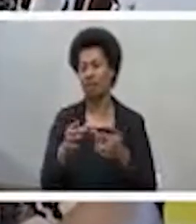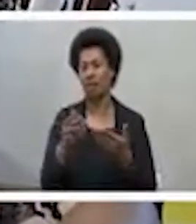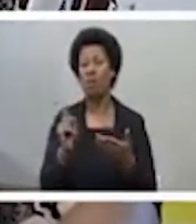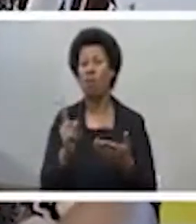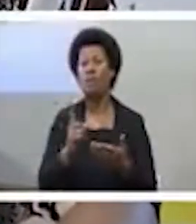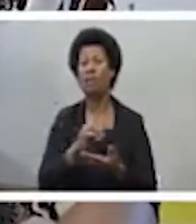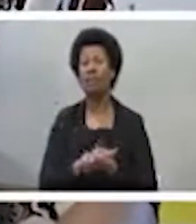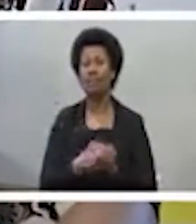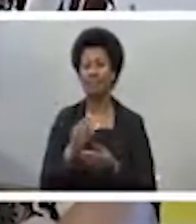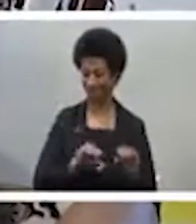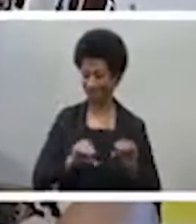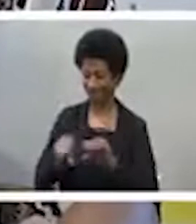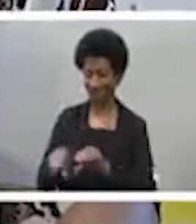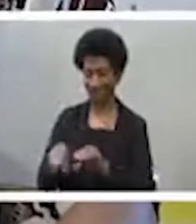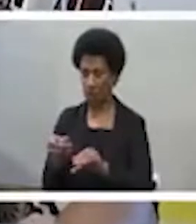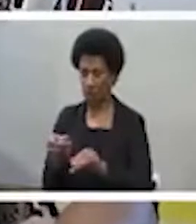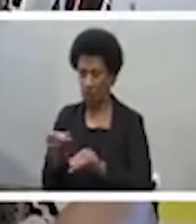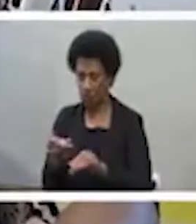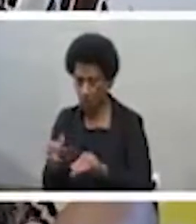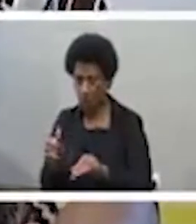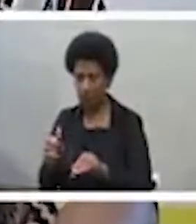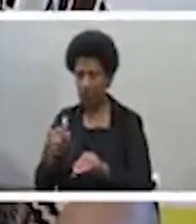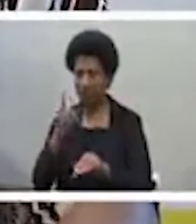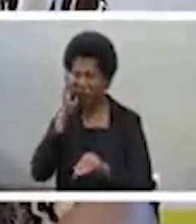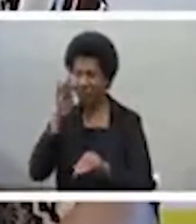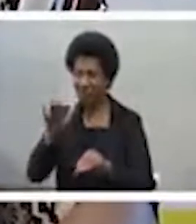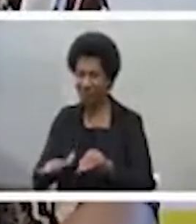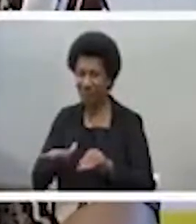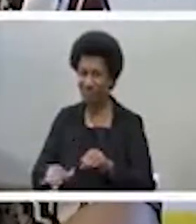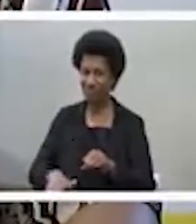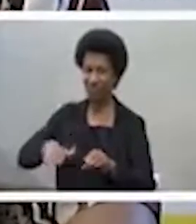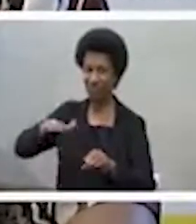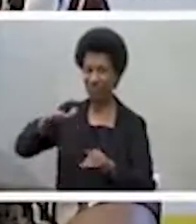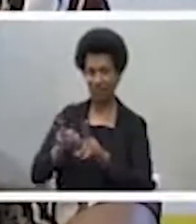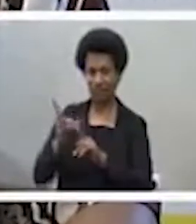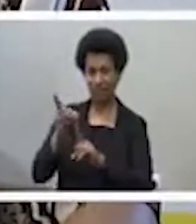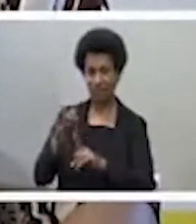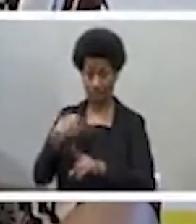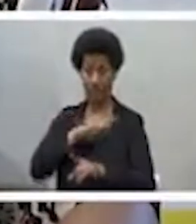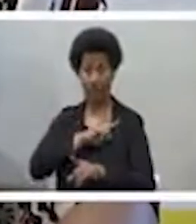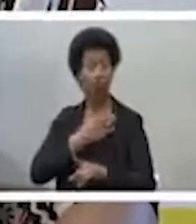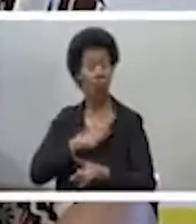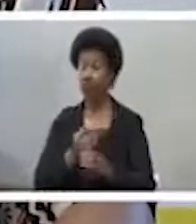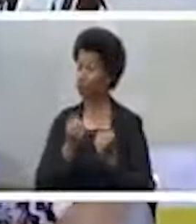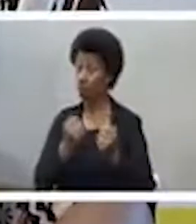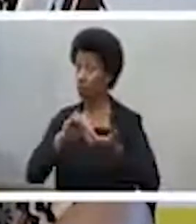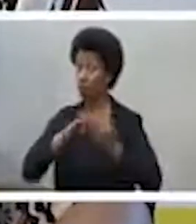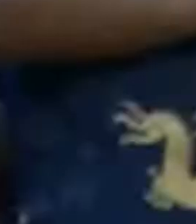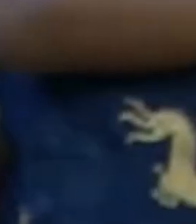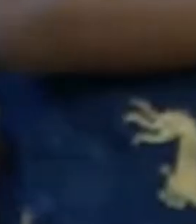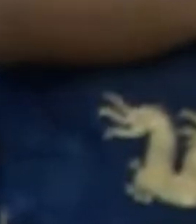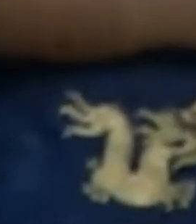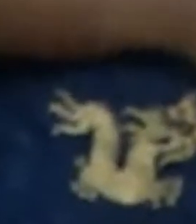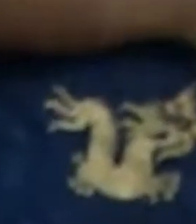in early childhood development. If we want resilient communities, we must invest in our children